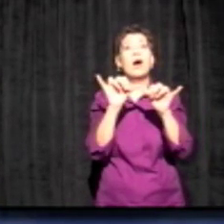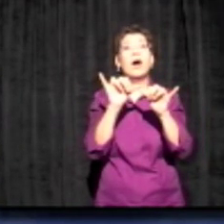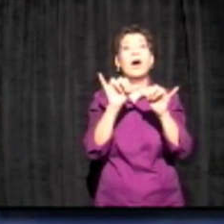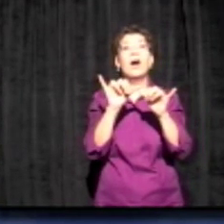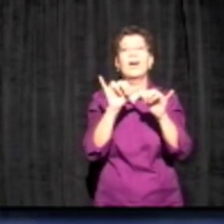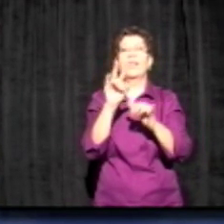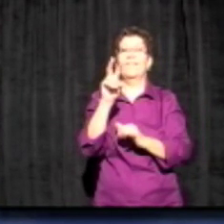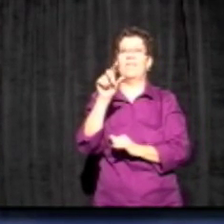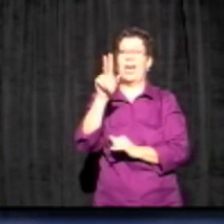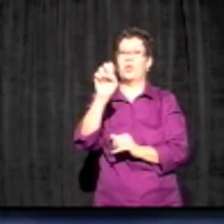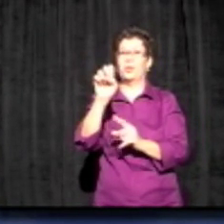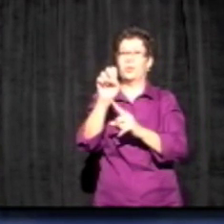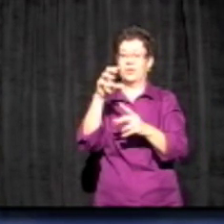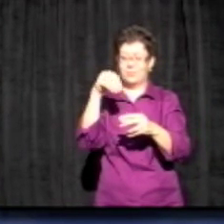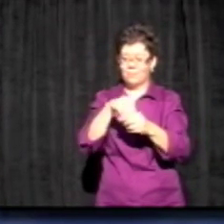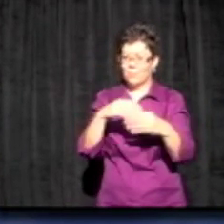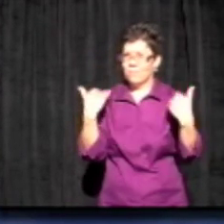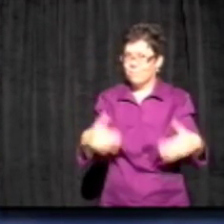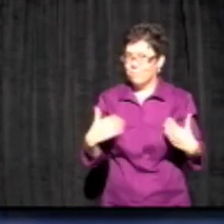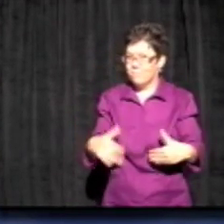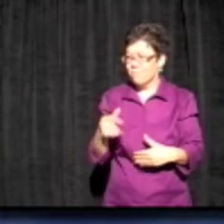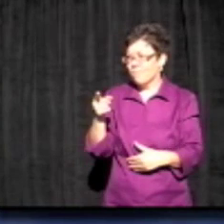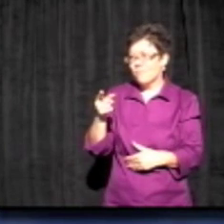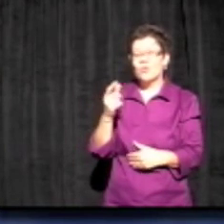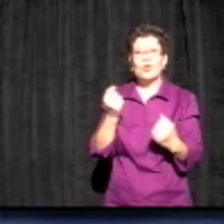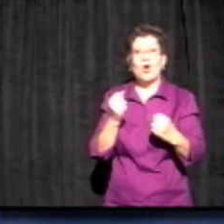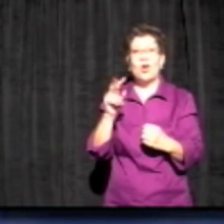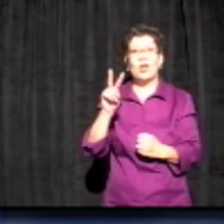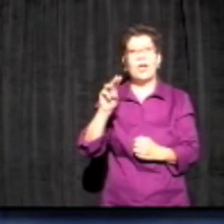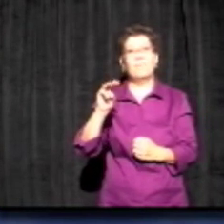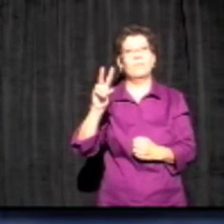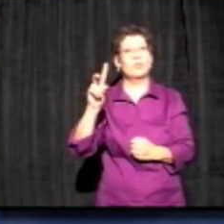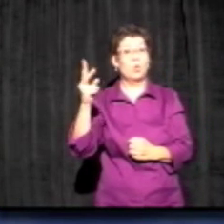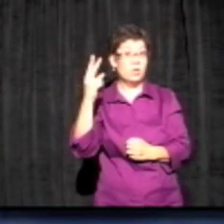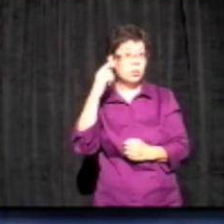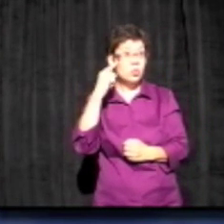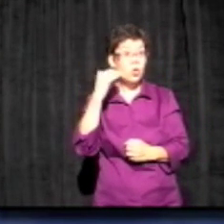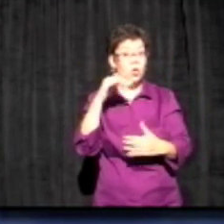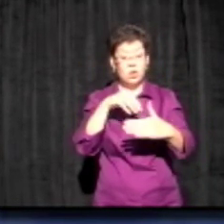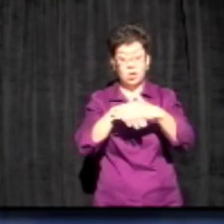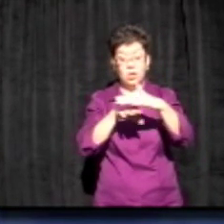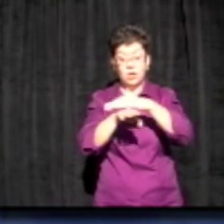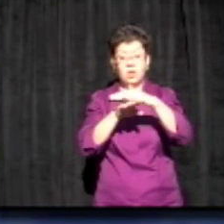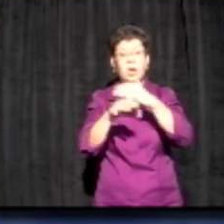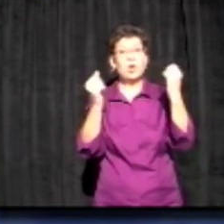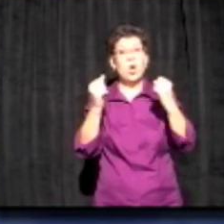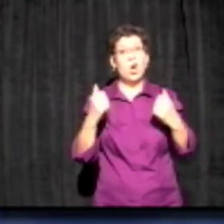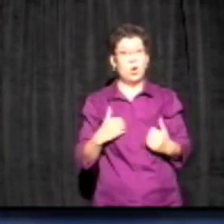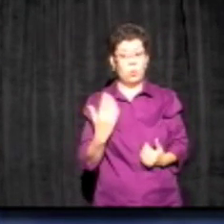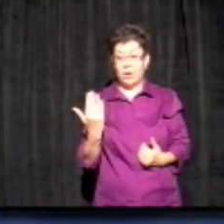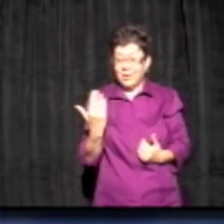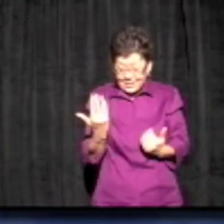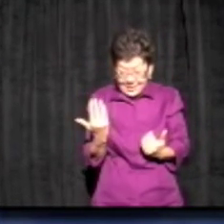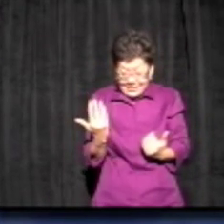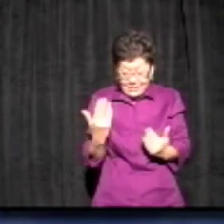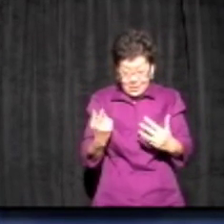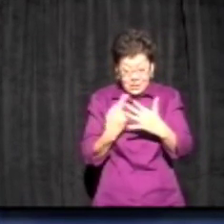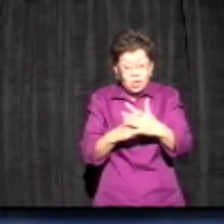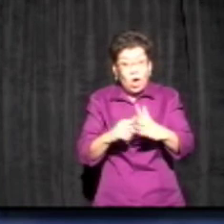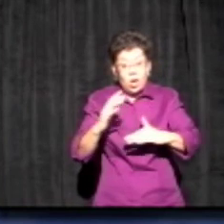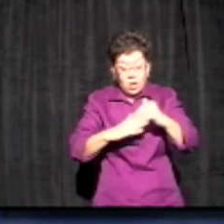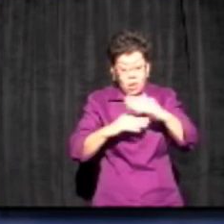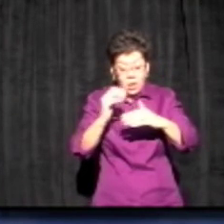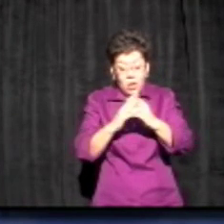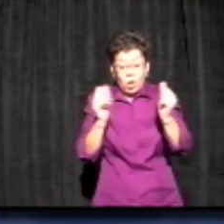value-packed. You heard today that the MV-1 is the only wheelchair-accessible vehicle purpose-built, providing all